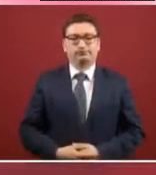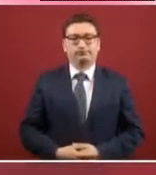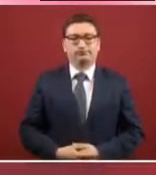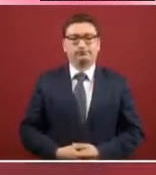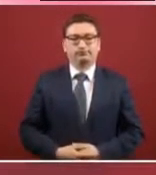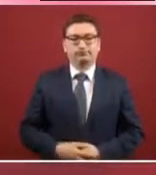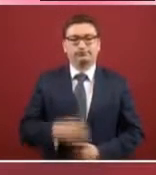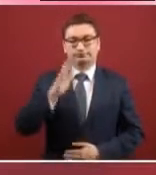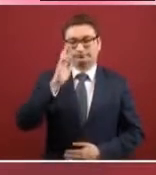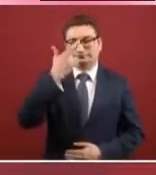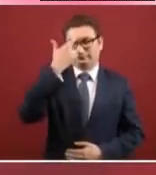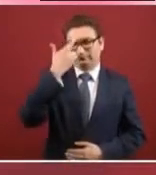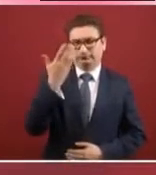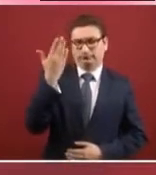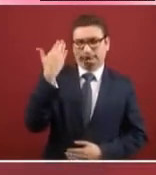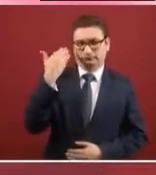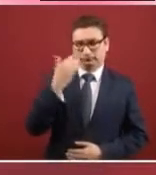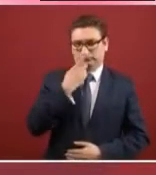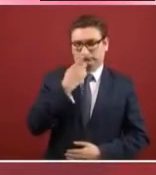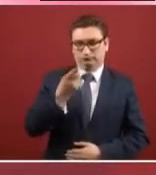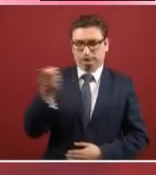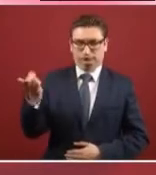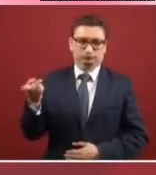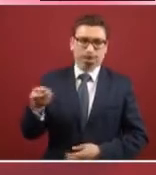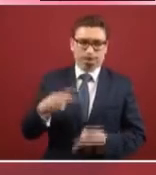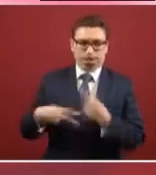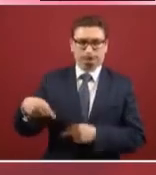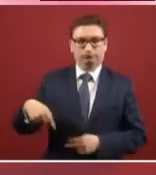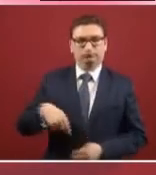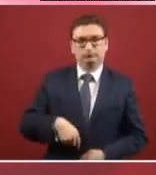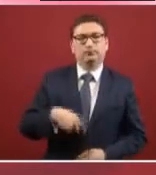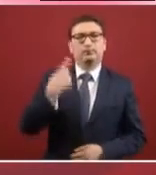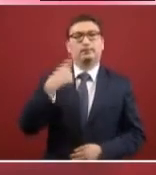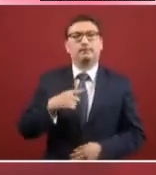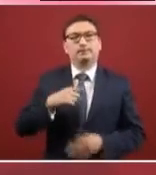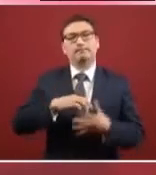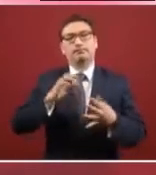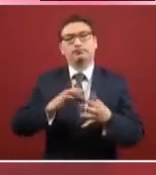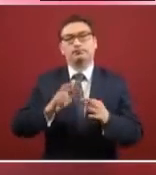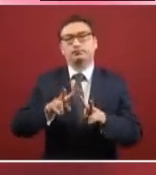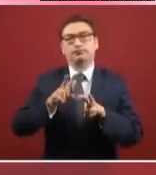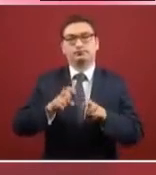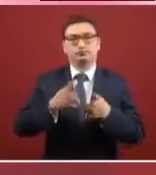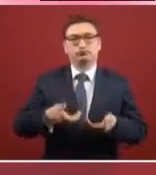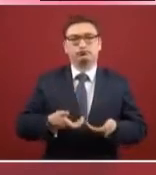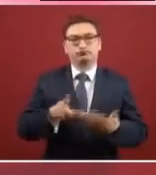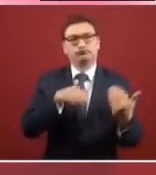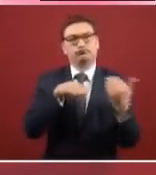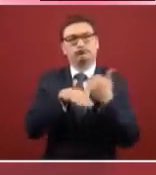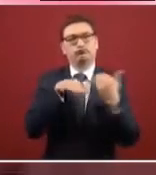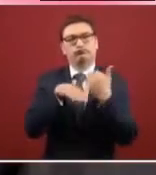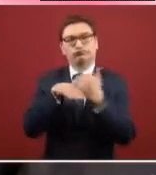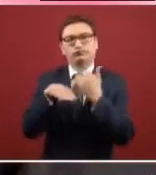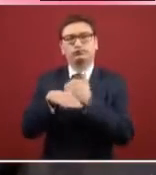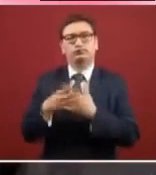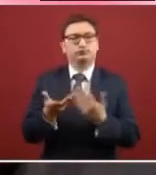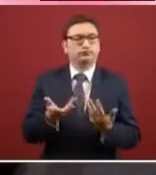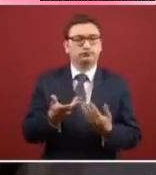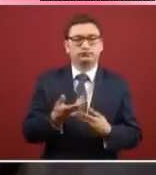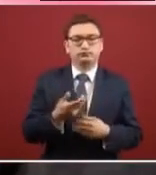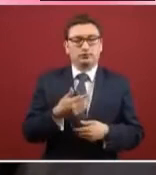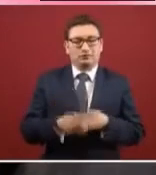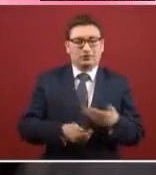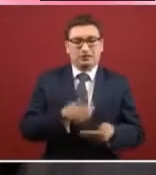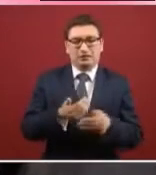hacerlo sobre. Carreteras we're going to be informing regarding roads quedaron en